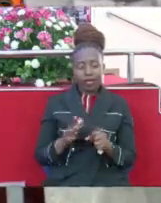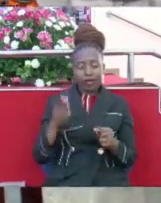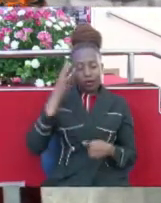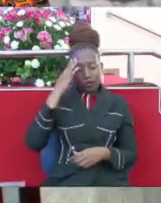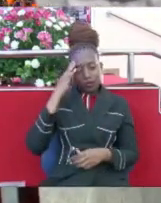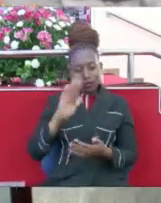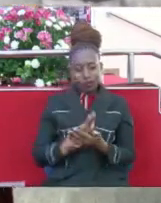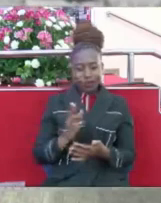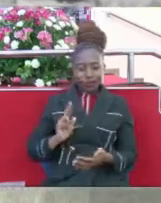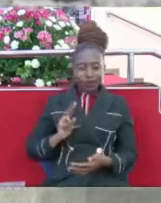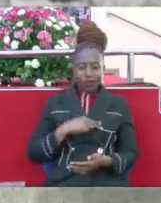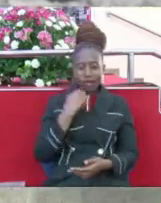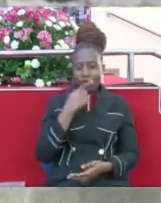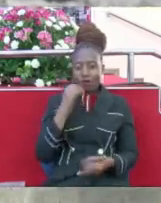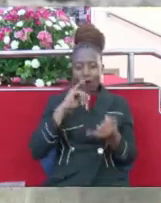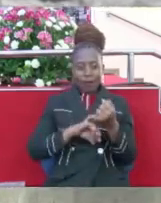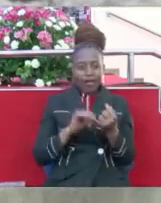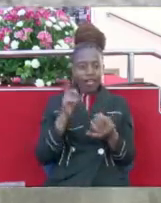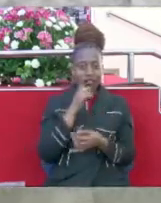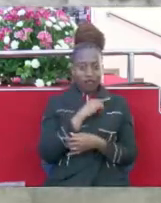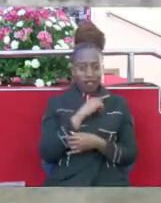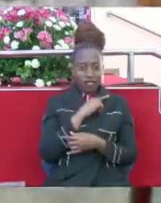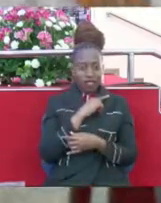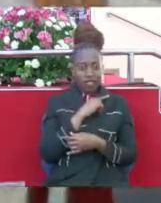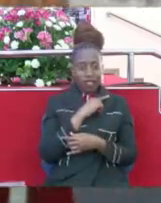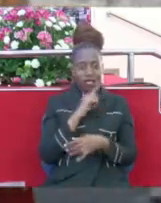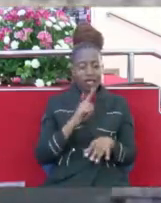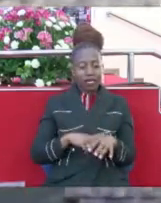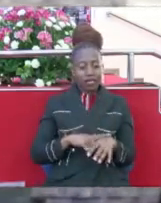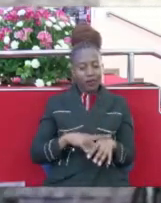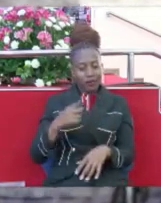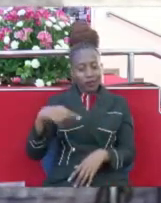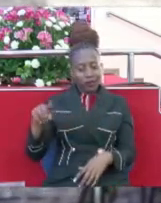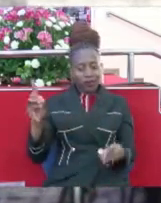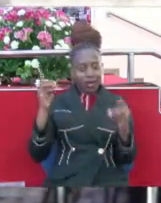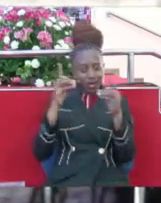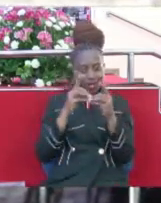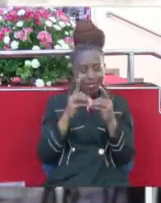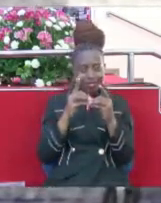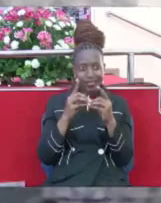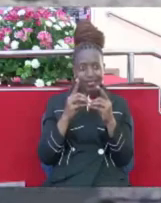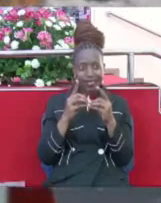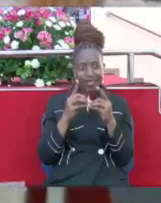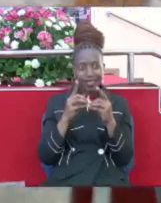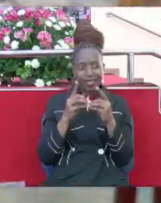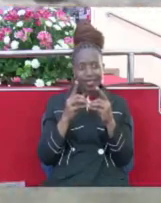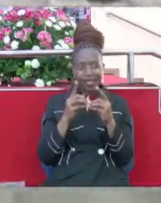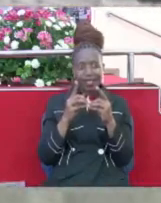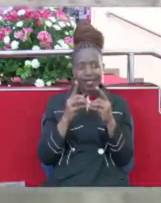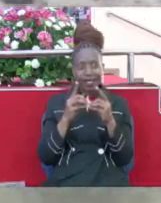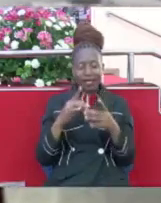when you're going on a date, you put your best foot forward.